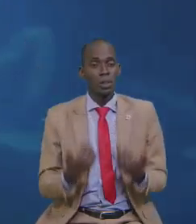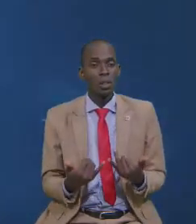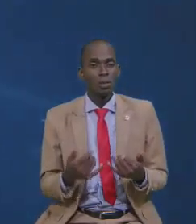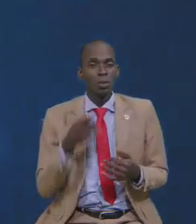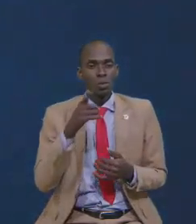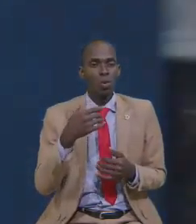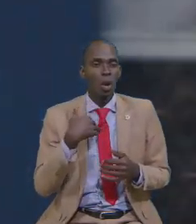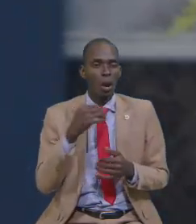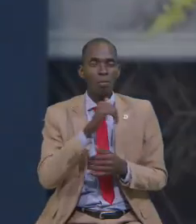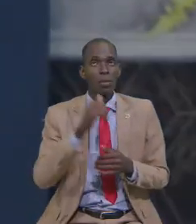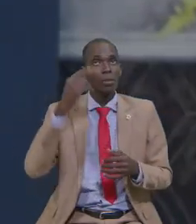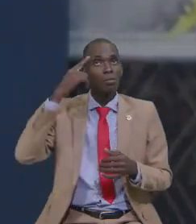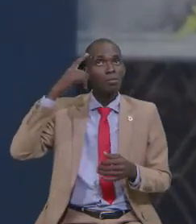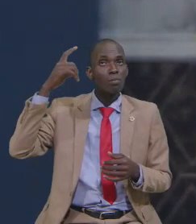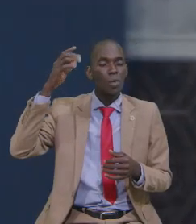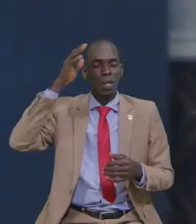and